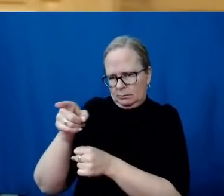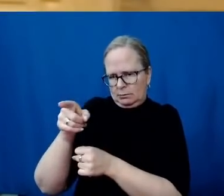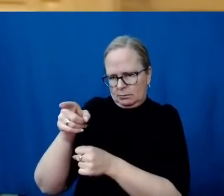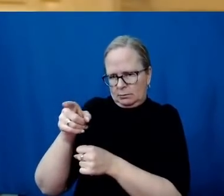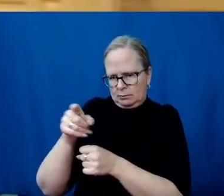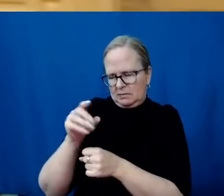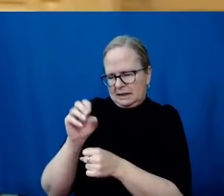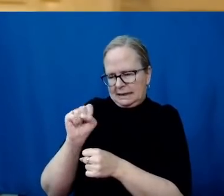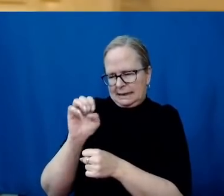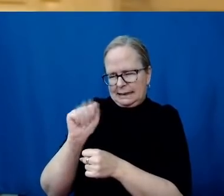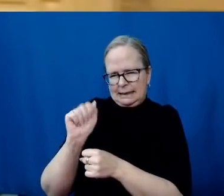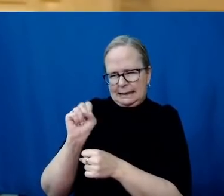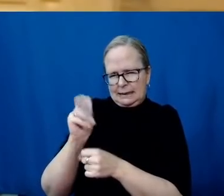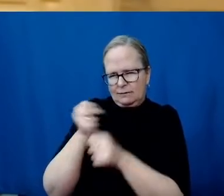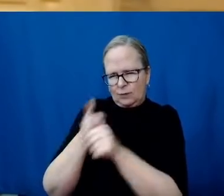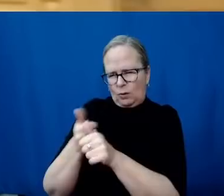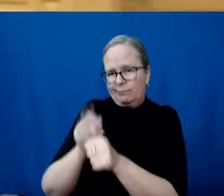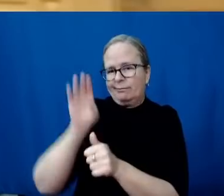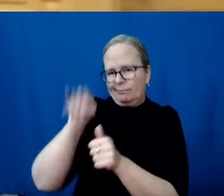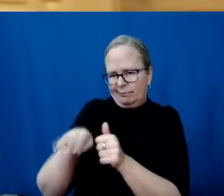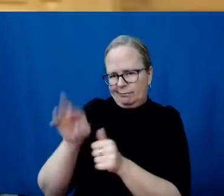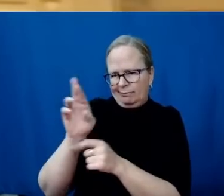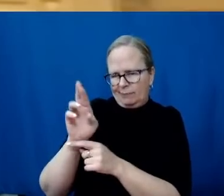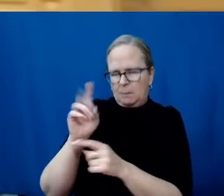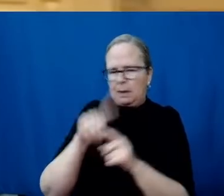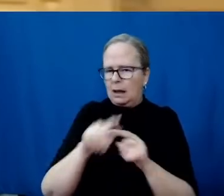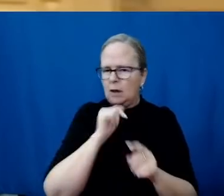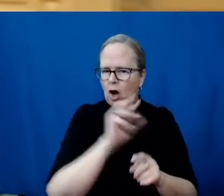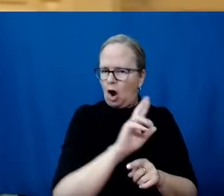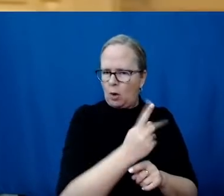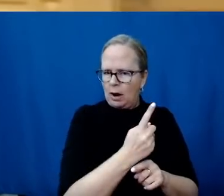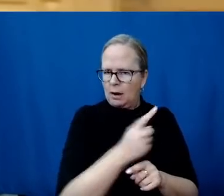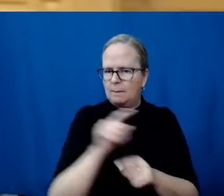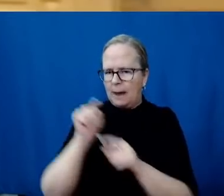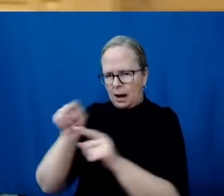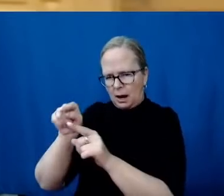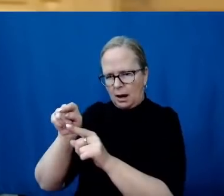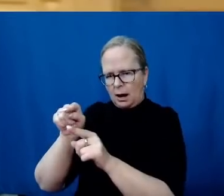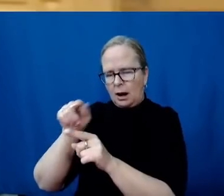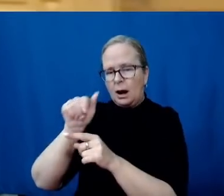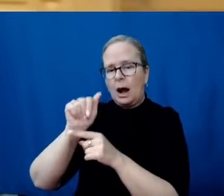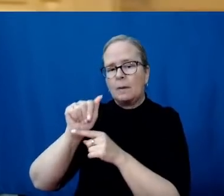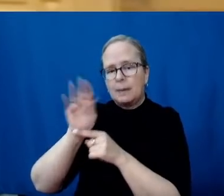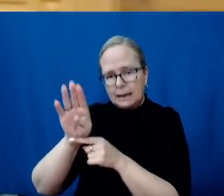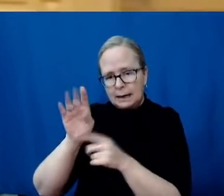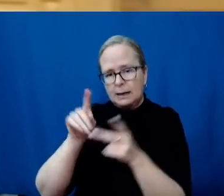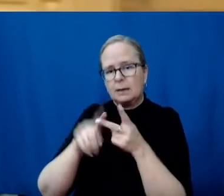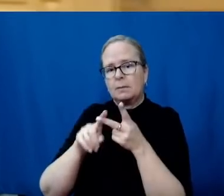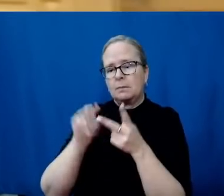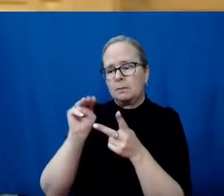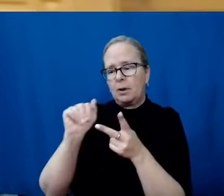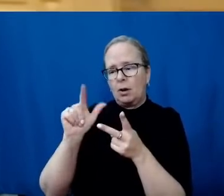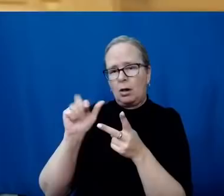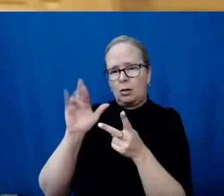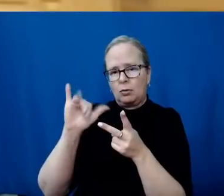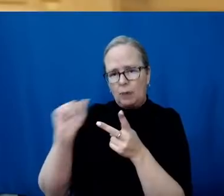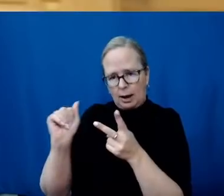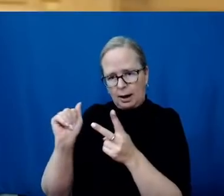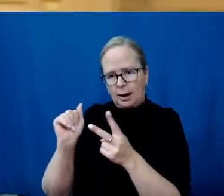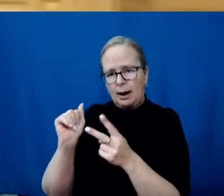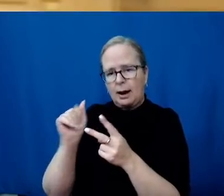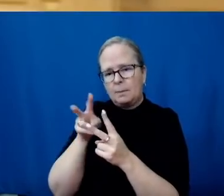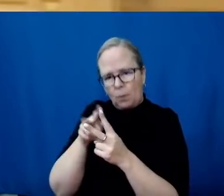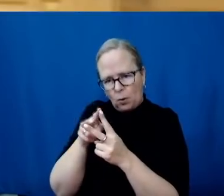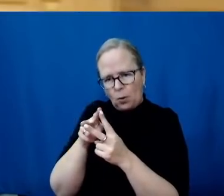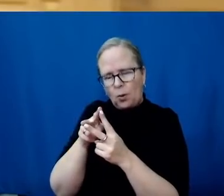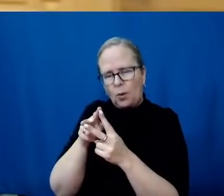It seasonally goes up and down. There's never an R of 1. On the contrary, TB and malaria are both endemic. They